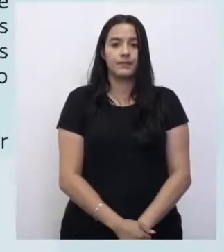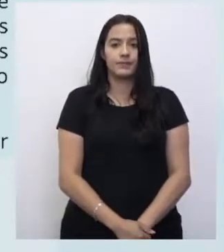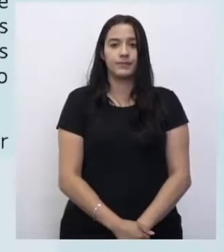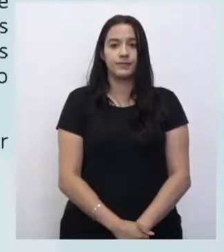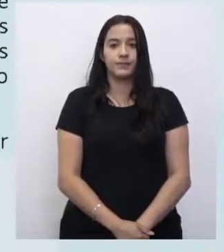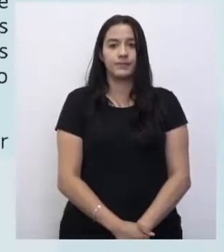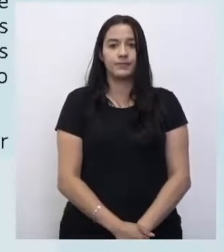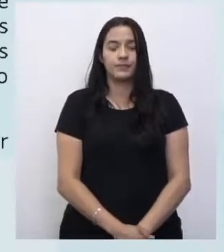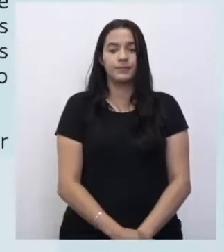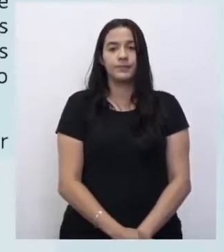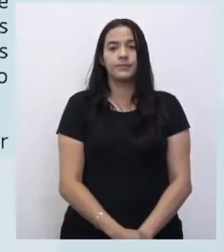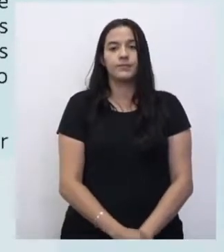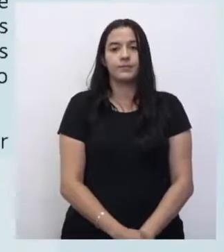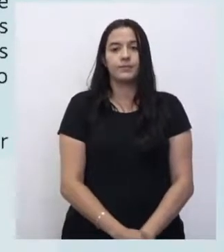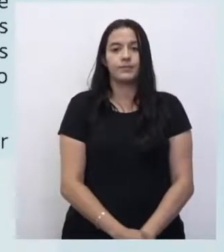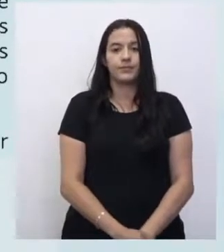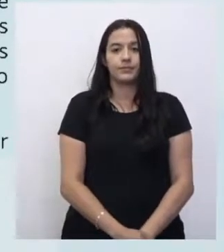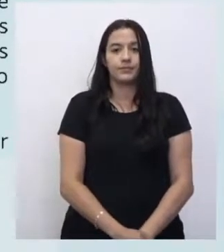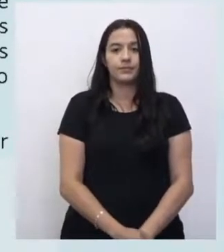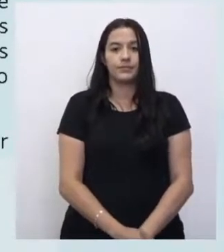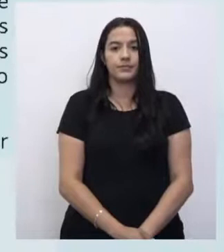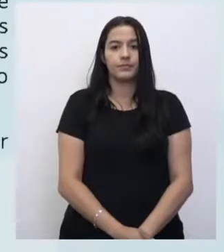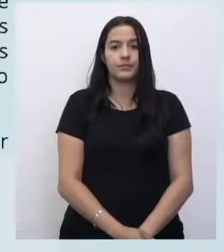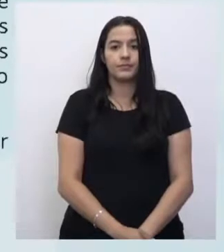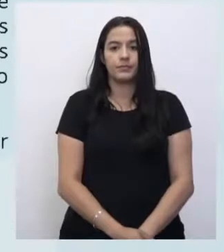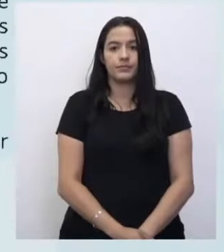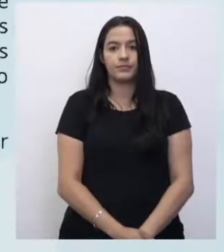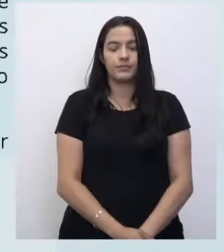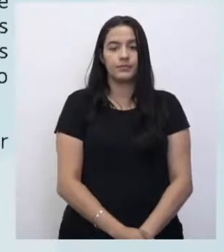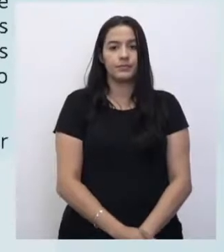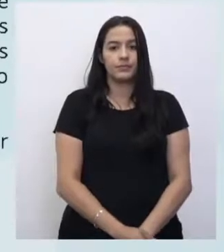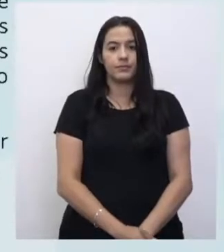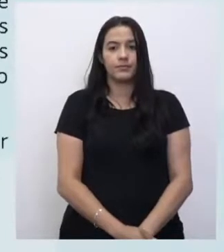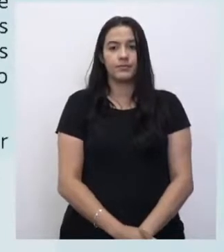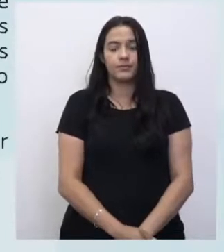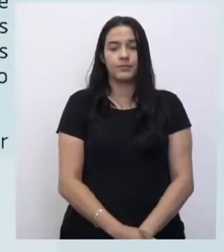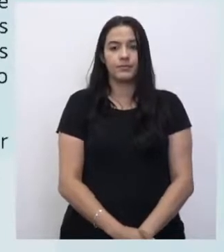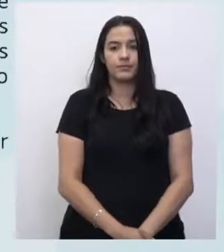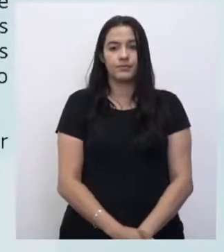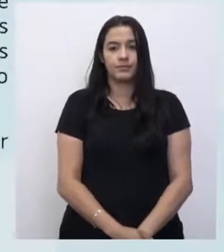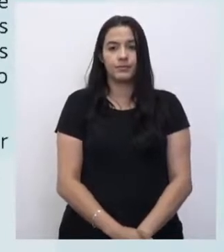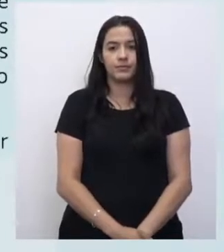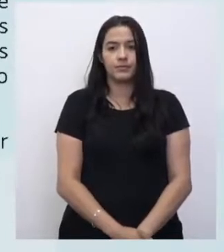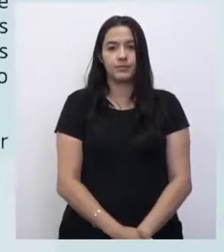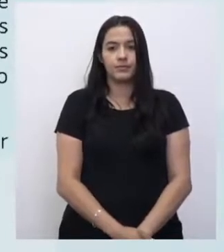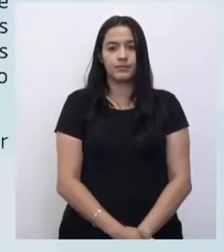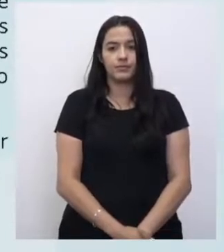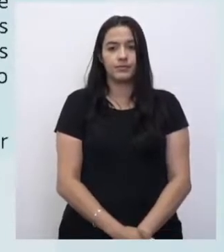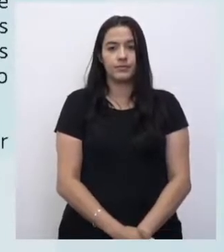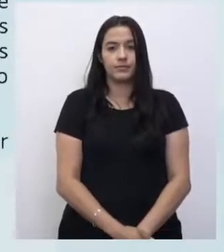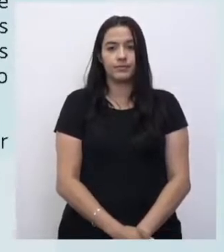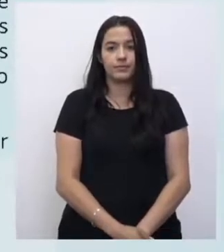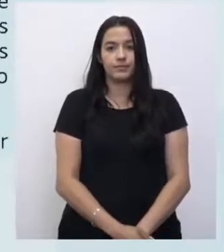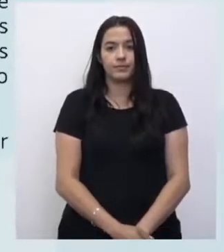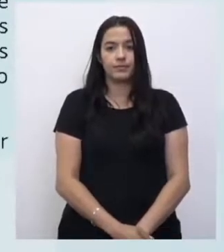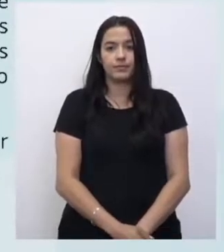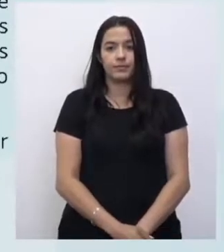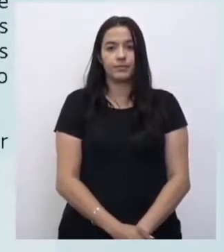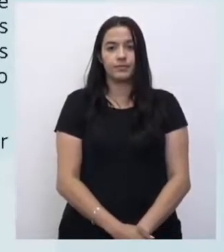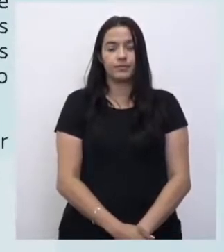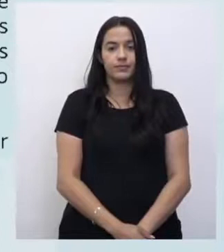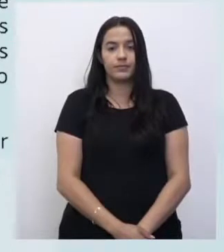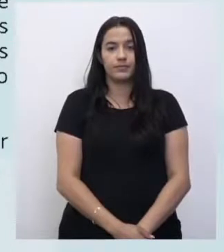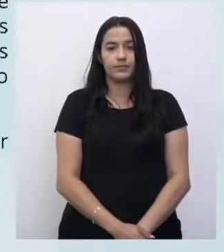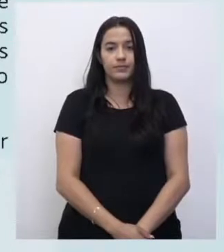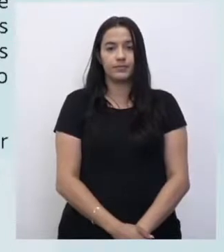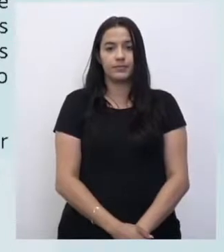outside. Homes, schools, and buildings can also have air pollution. Sometimes the